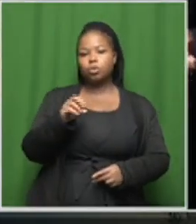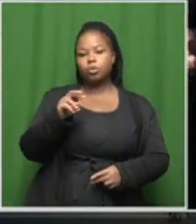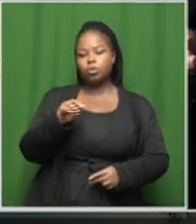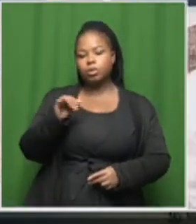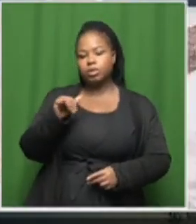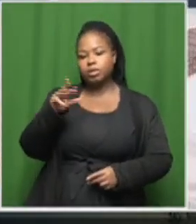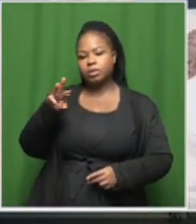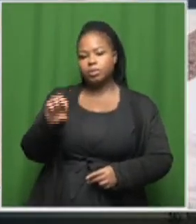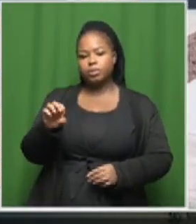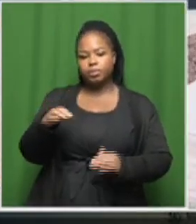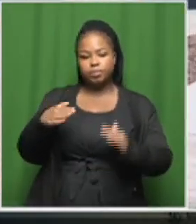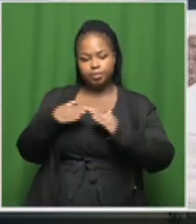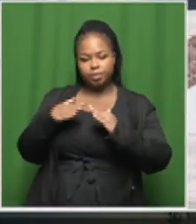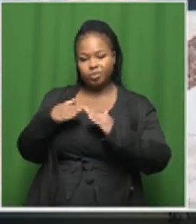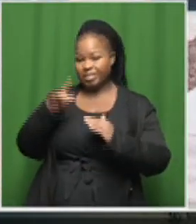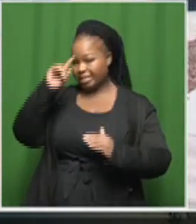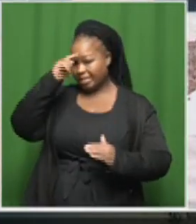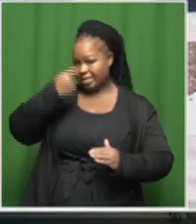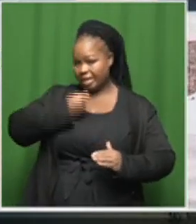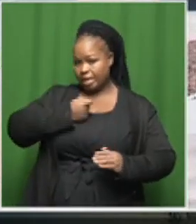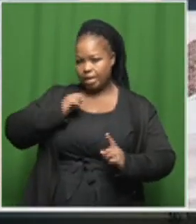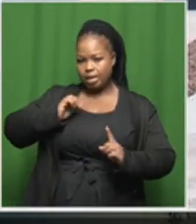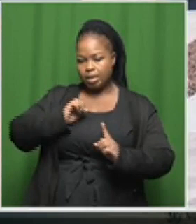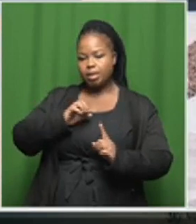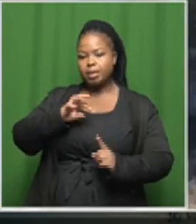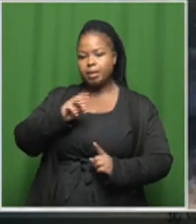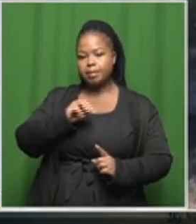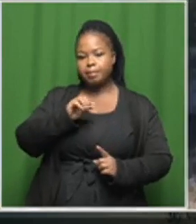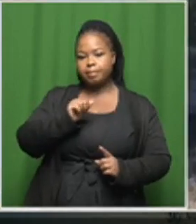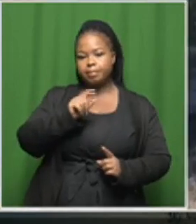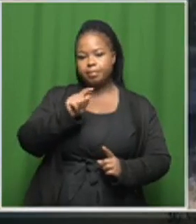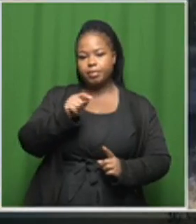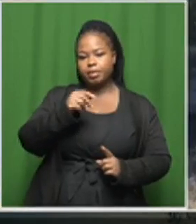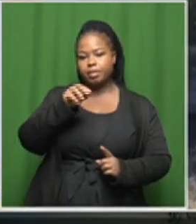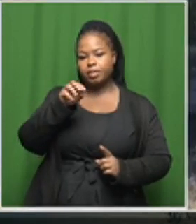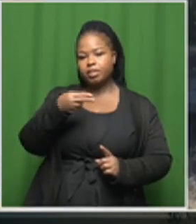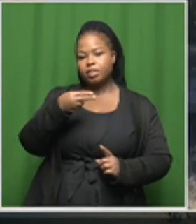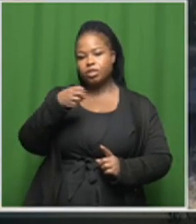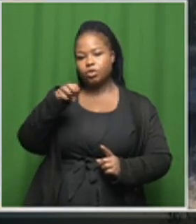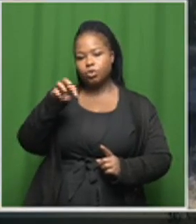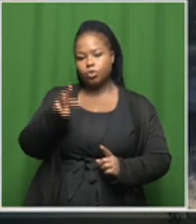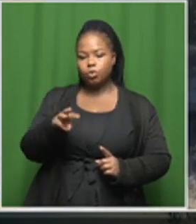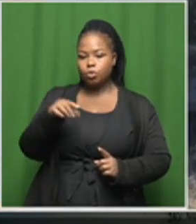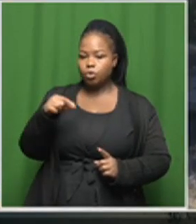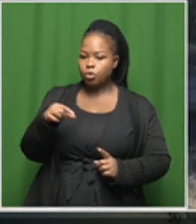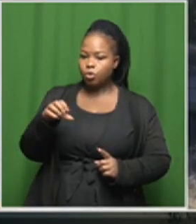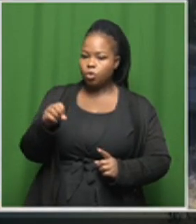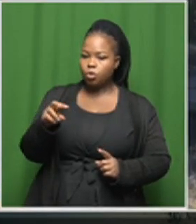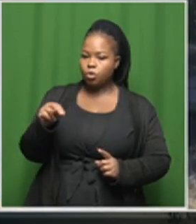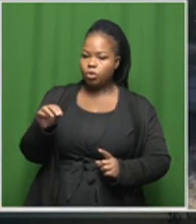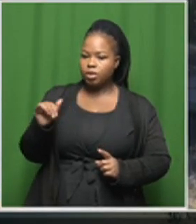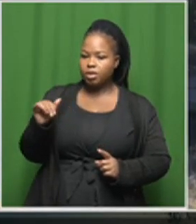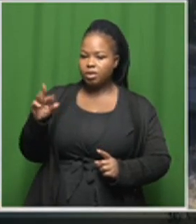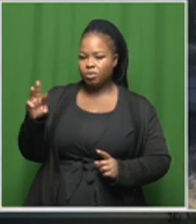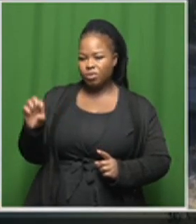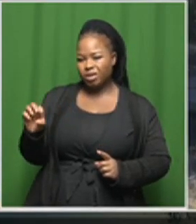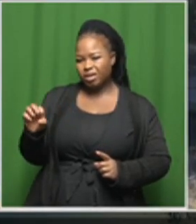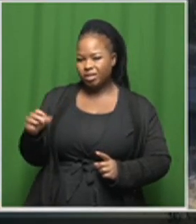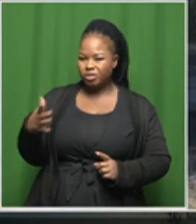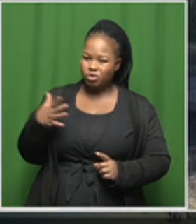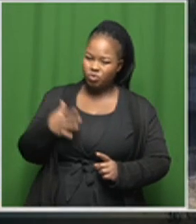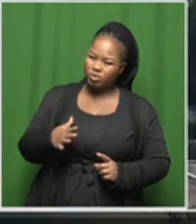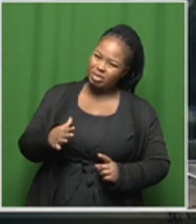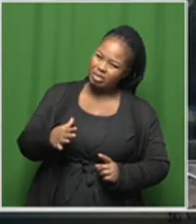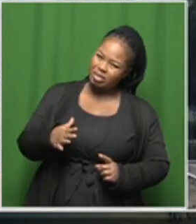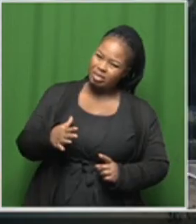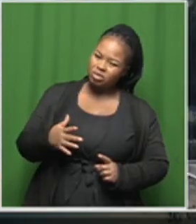homestead, the son of Matthew Gqeberha, he was visibly, I don't want to use the word distraught,